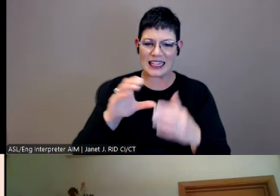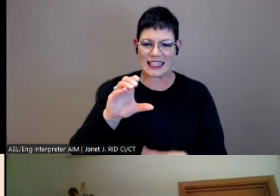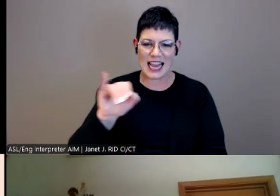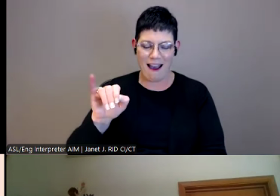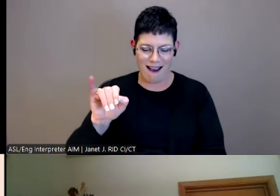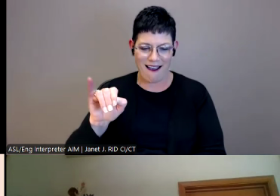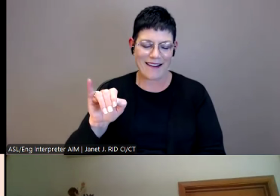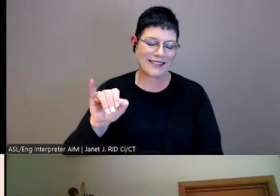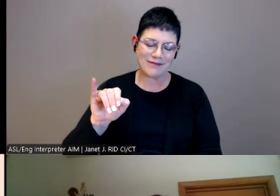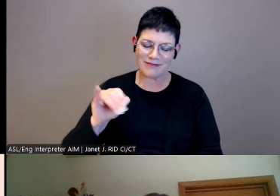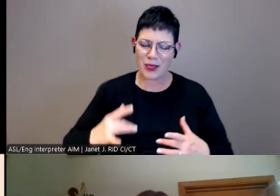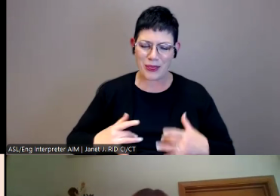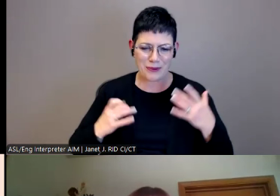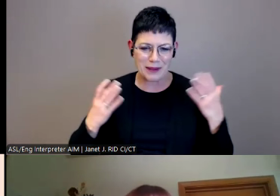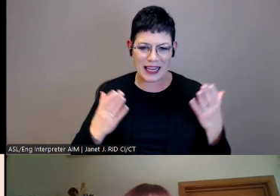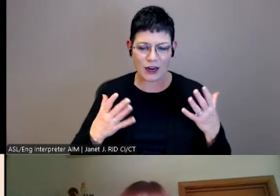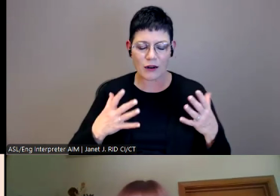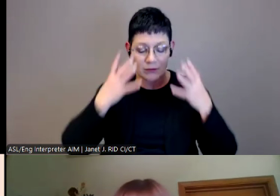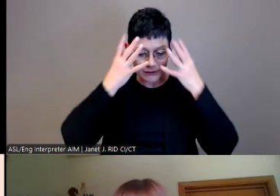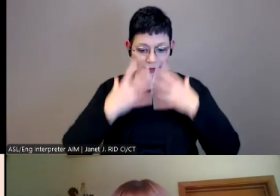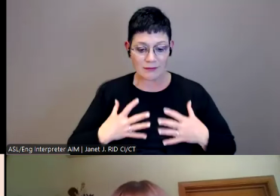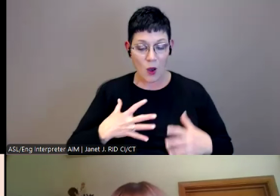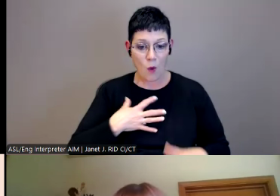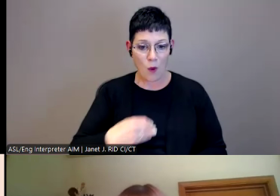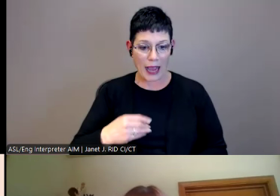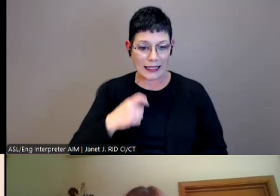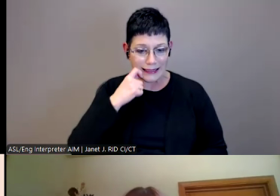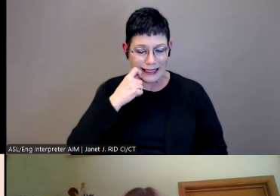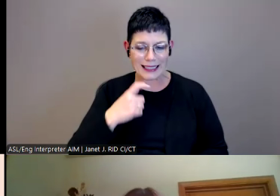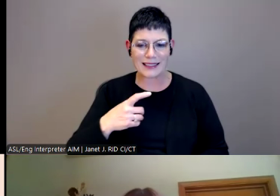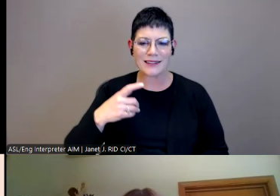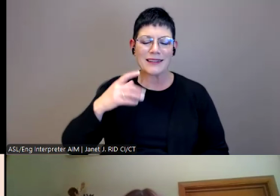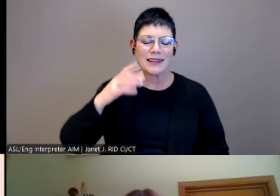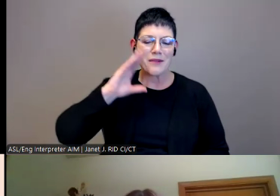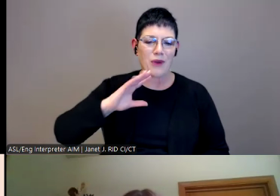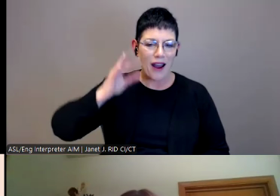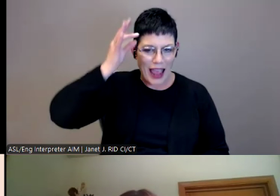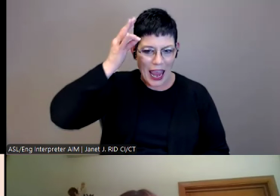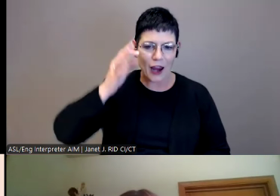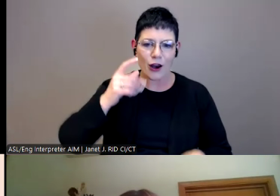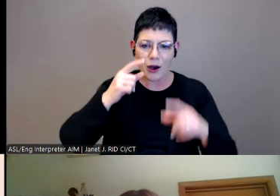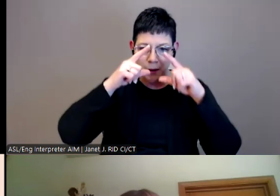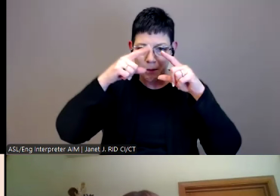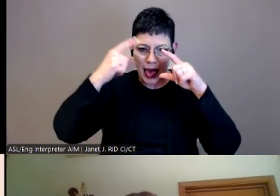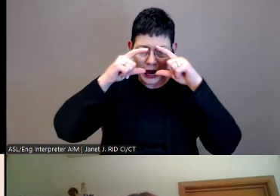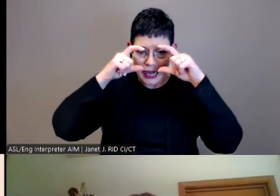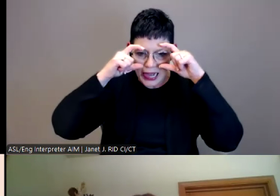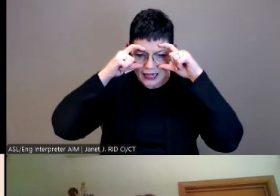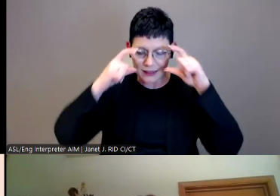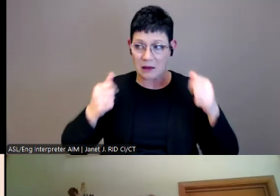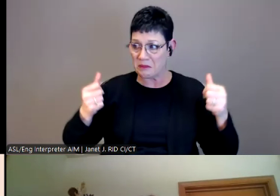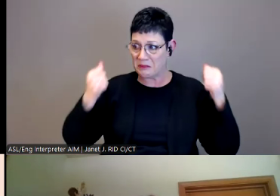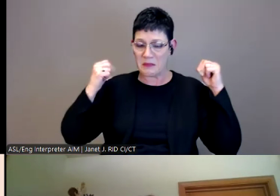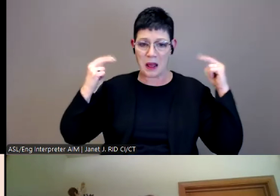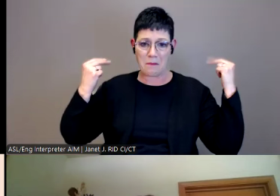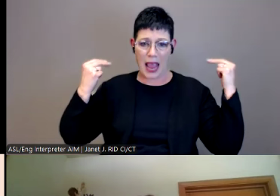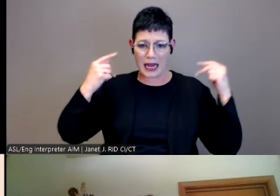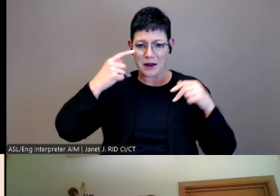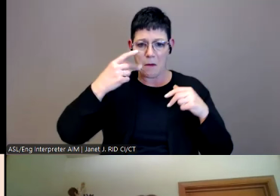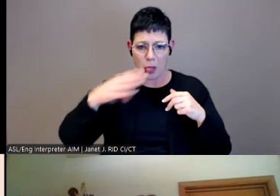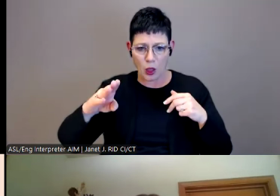to be here. I'm a white woman with brown hair and dark black glasses. I have a blue background with pictures of